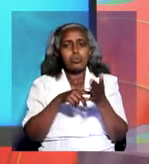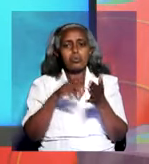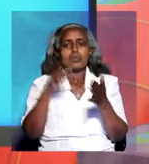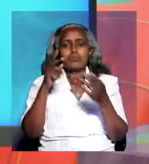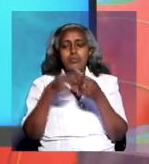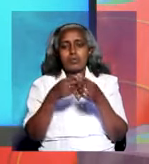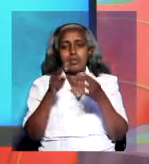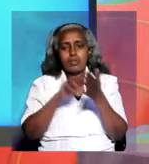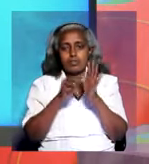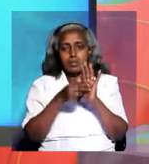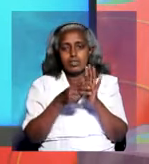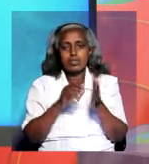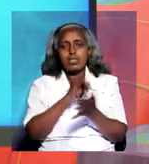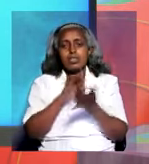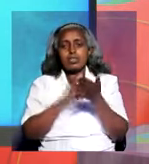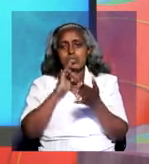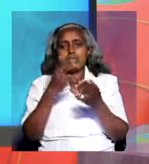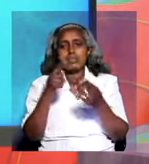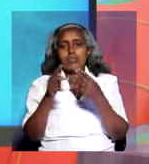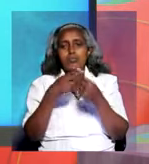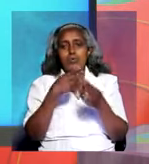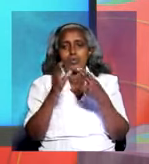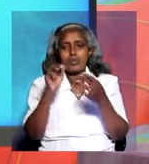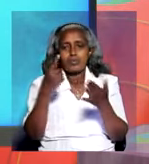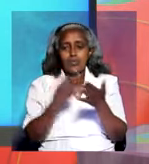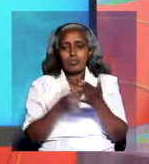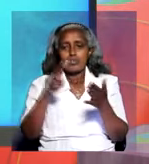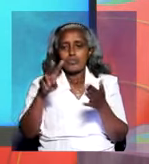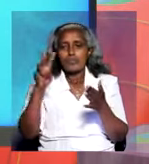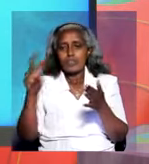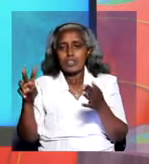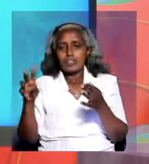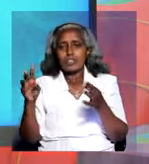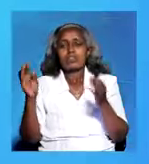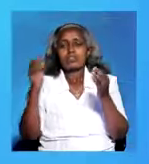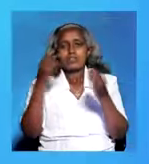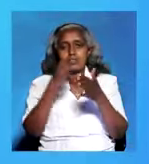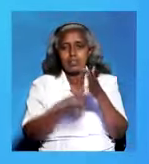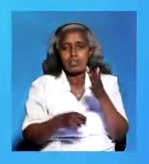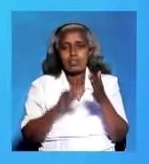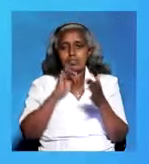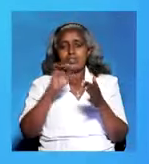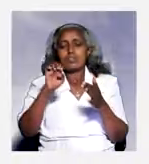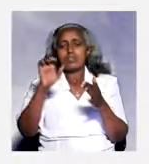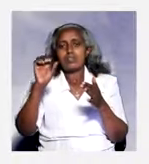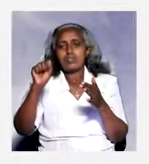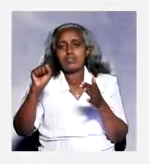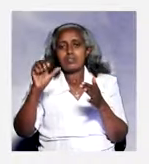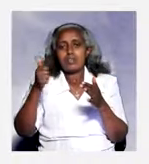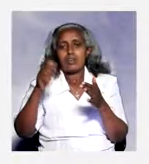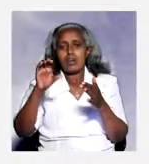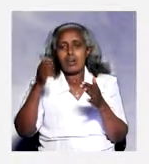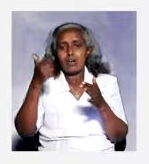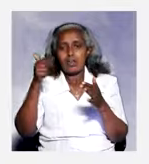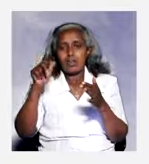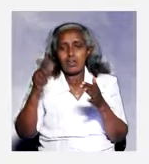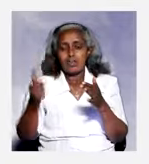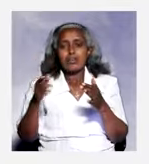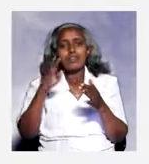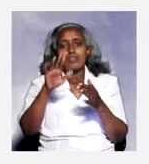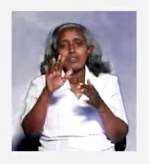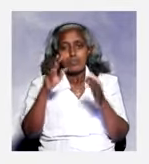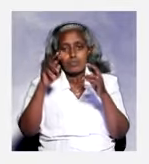it is a product of two vectors which result in a scalar. For example, from your physics